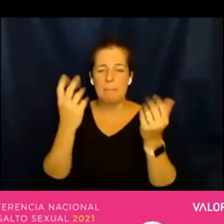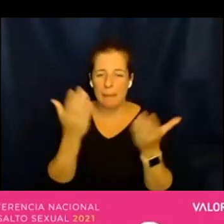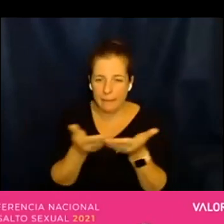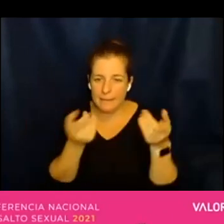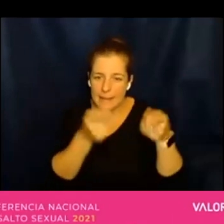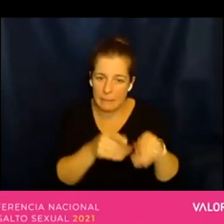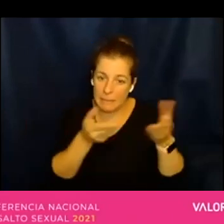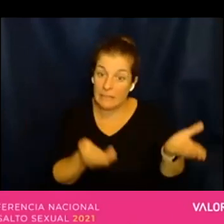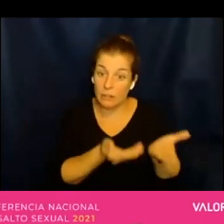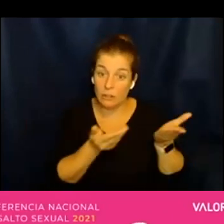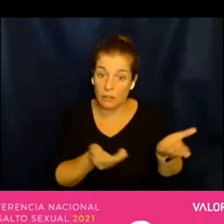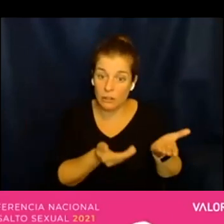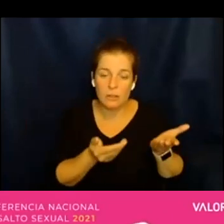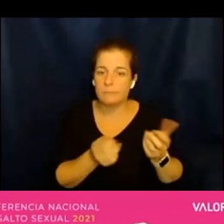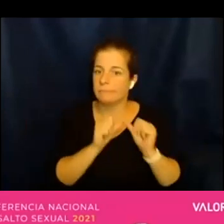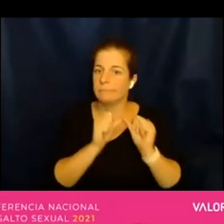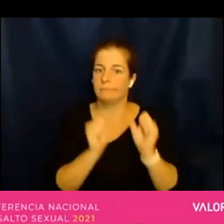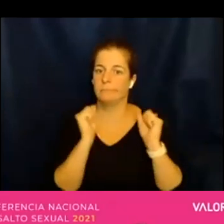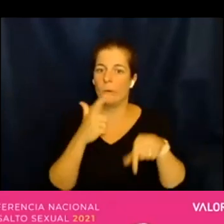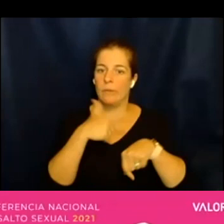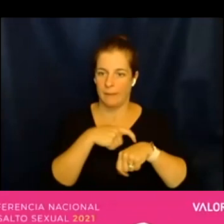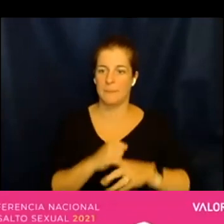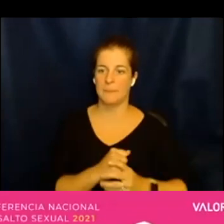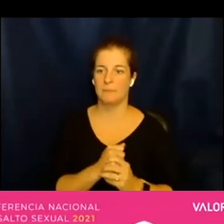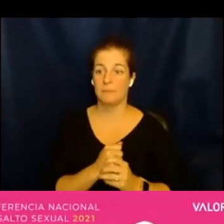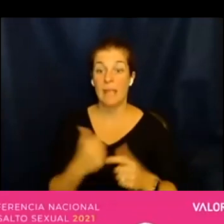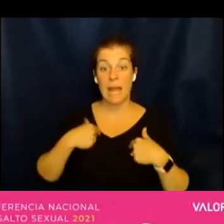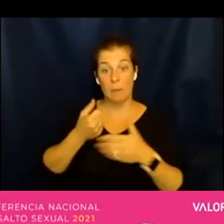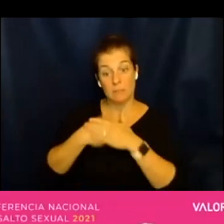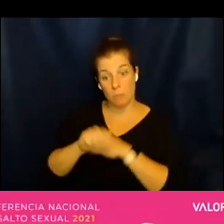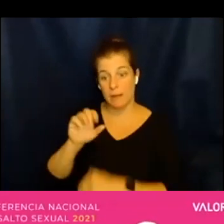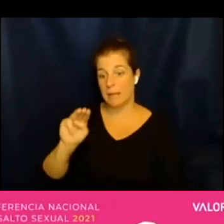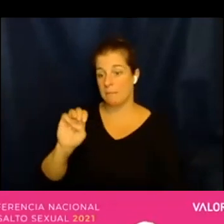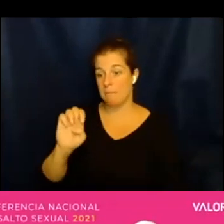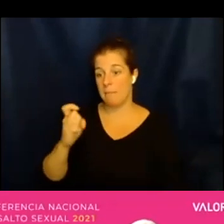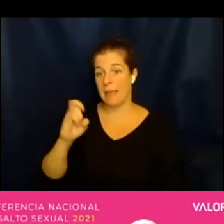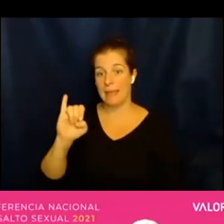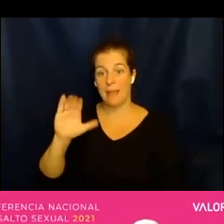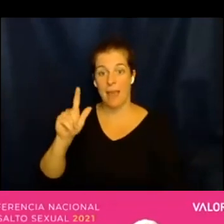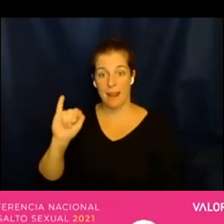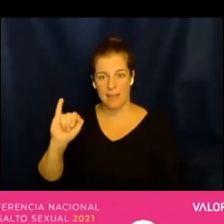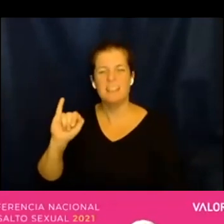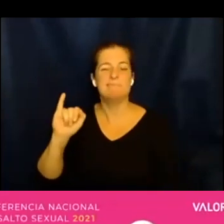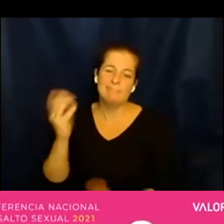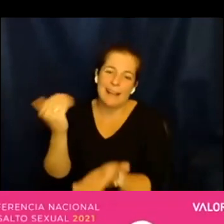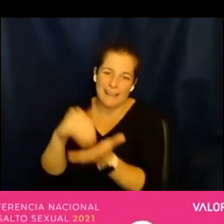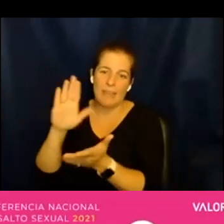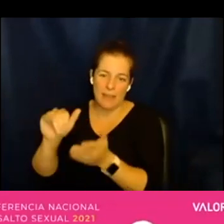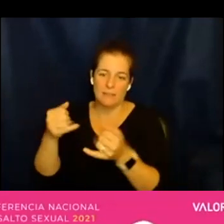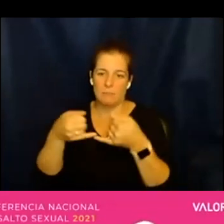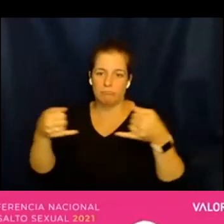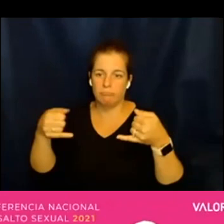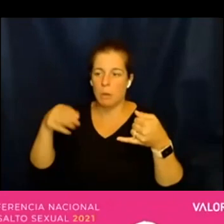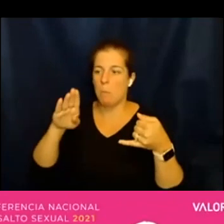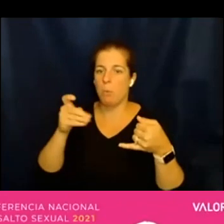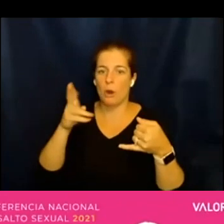continuously. I was born in Mexicali, which again, it's a border town. Both my